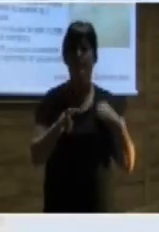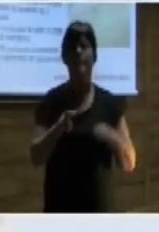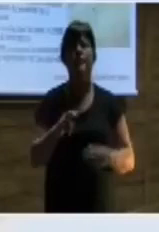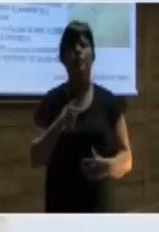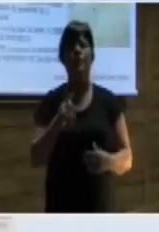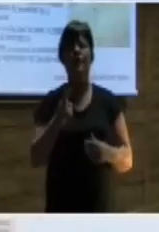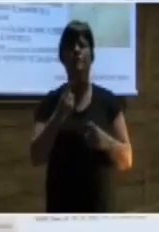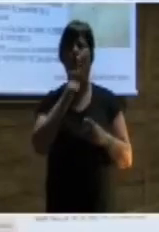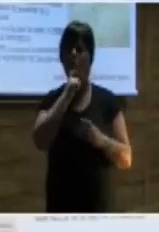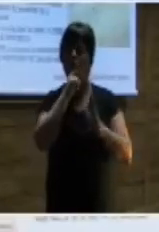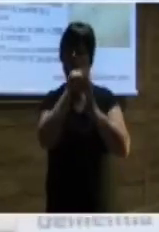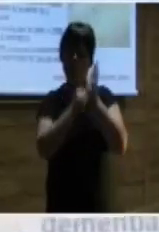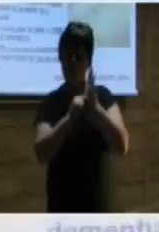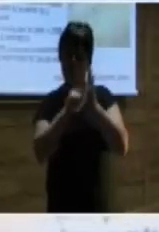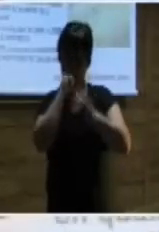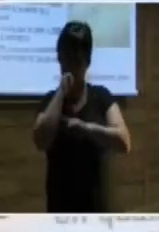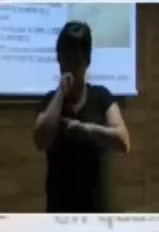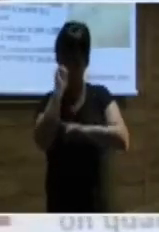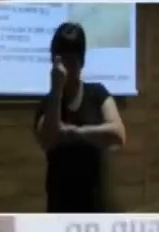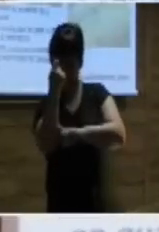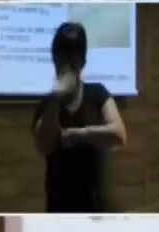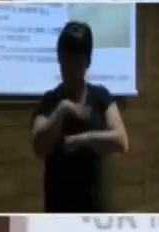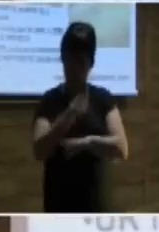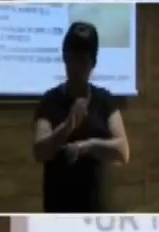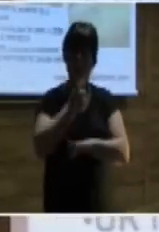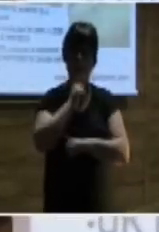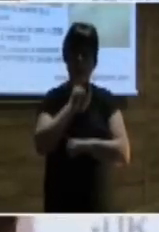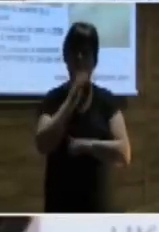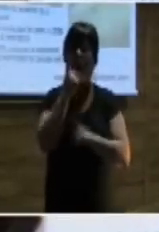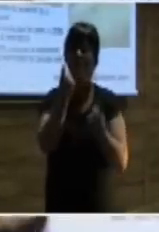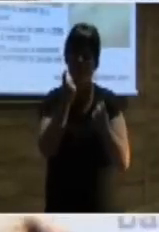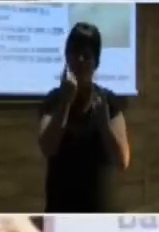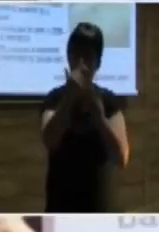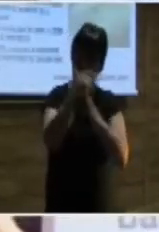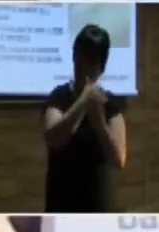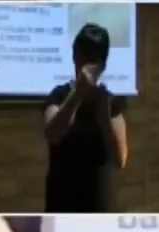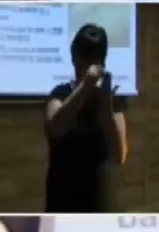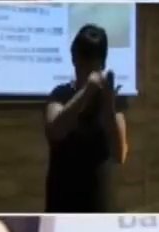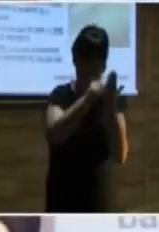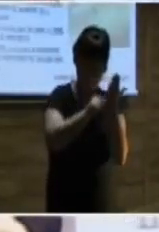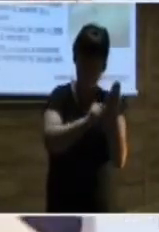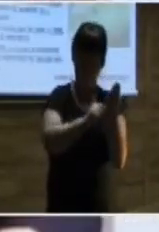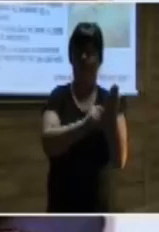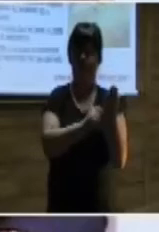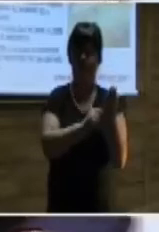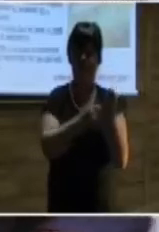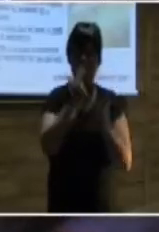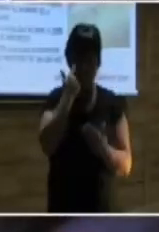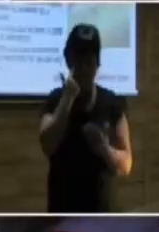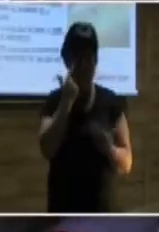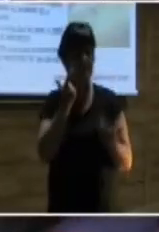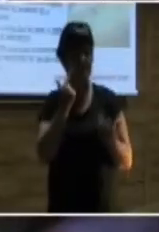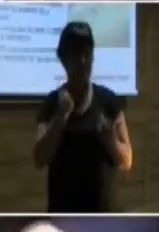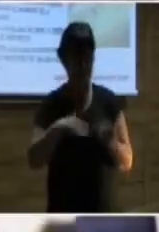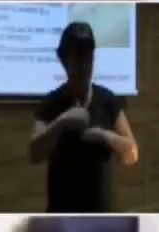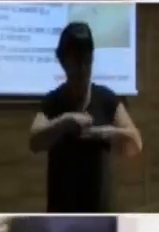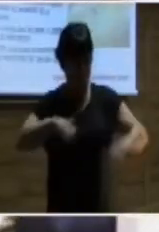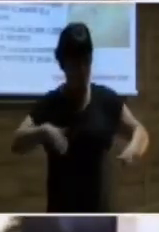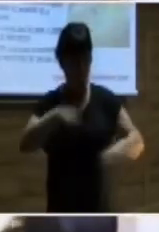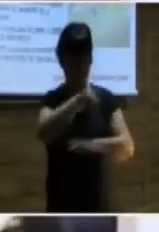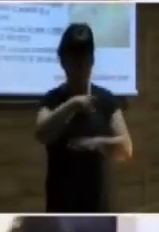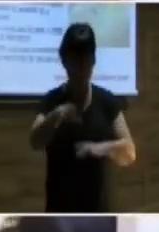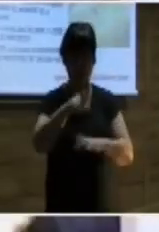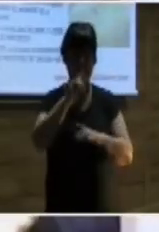have indicators. So we want to see that most people have received an early diagnosis, because without a